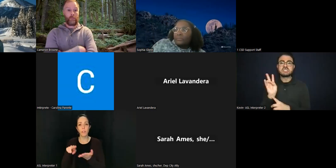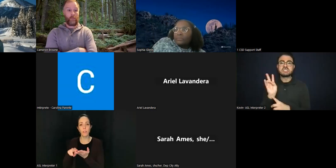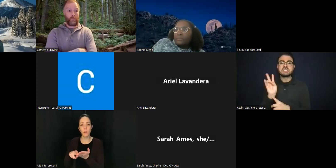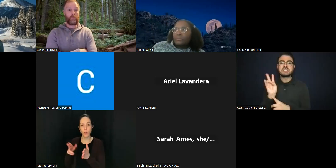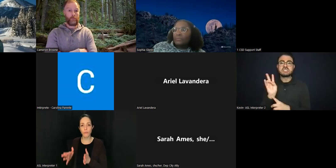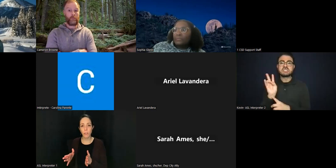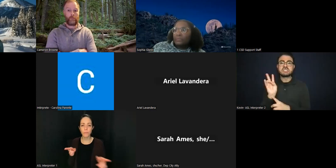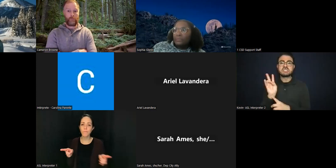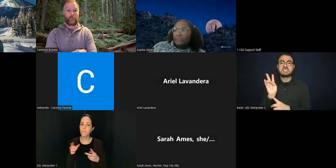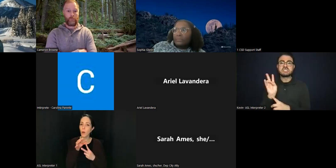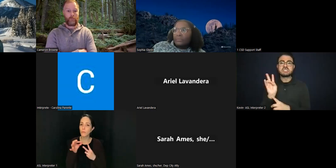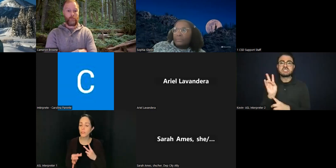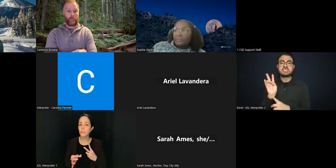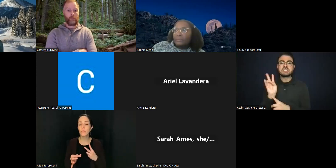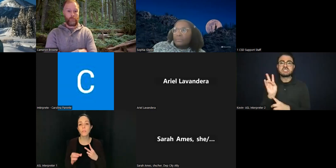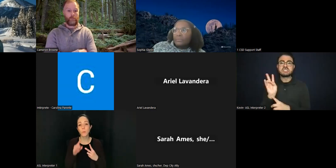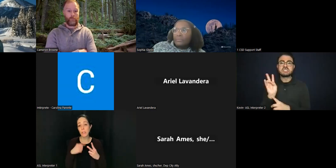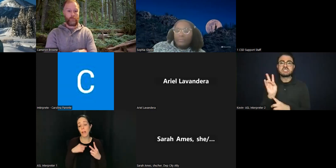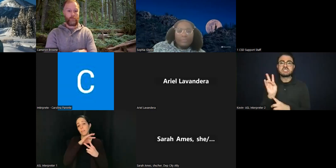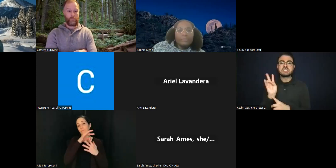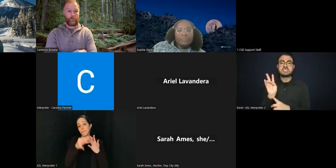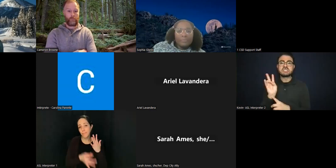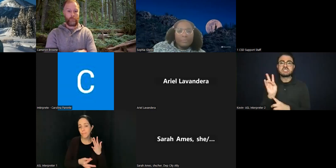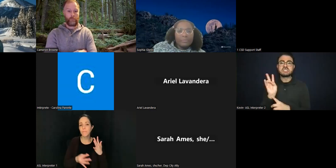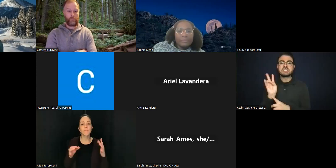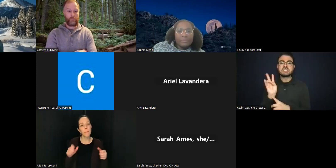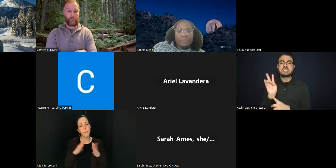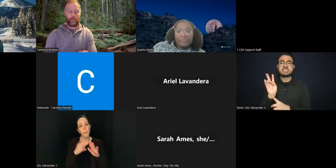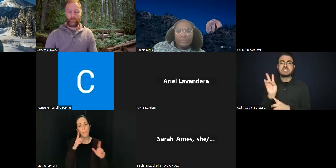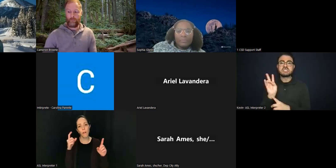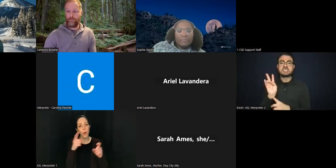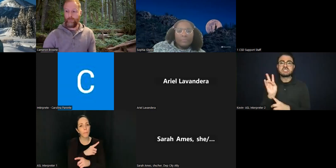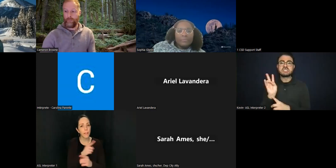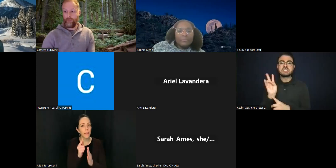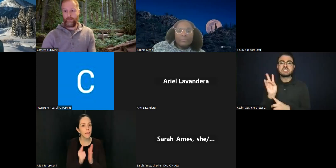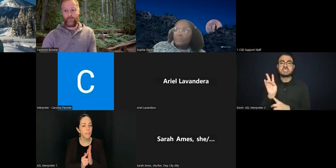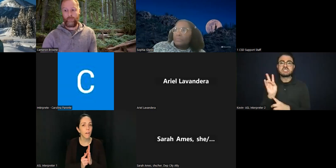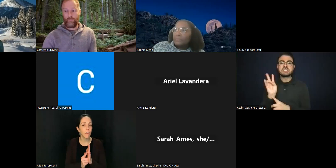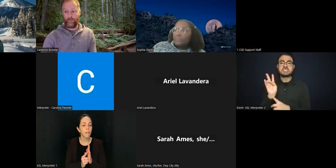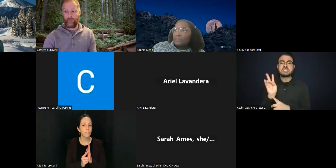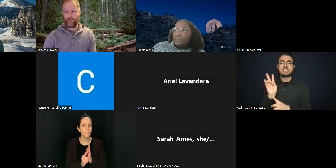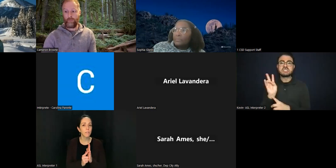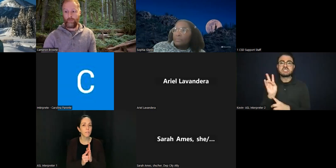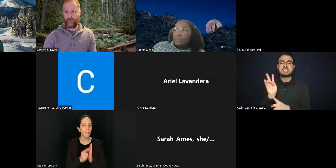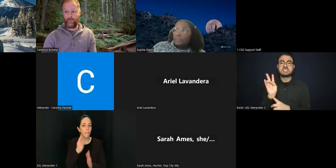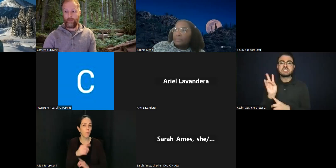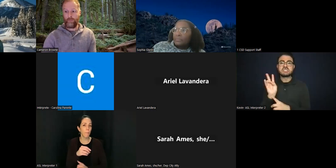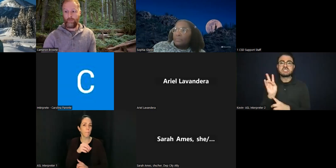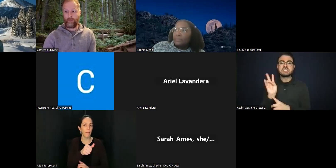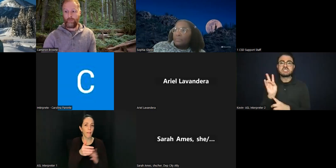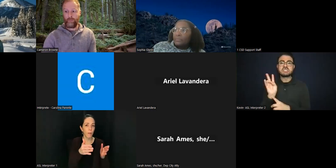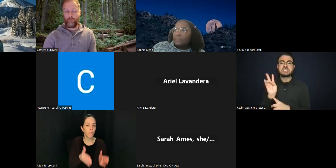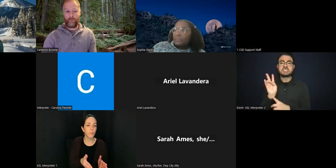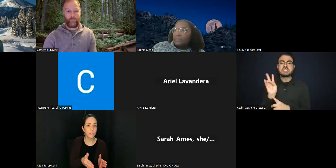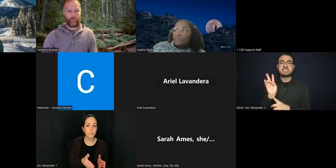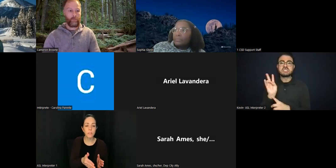So there's a lot of very complicated law that affects this area. You know, as I believe it was